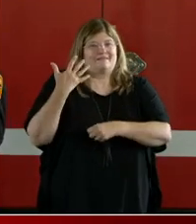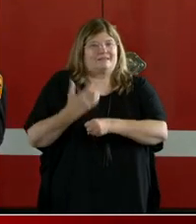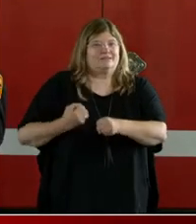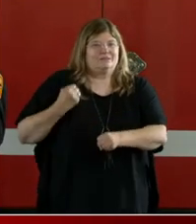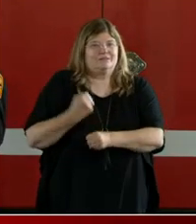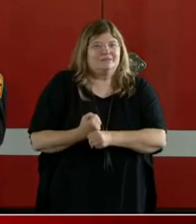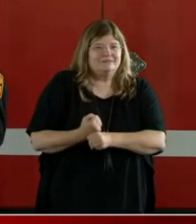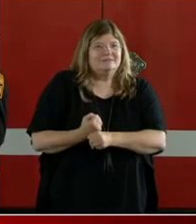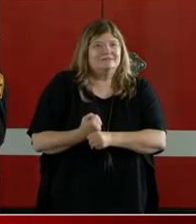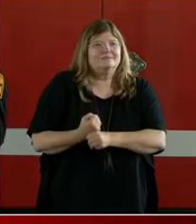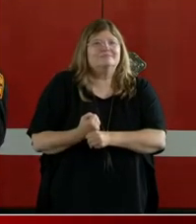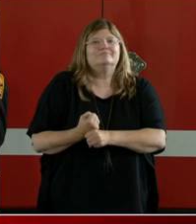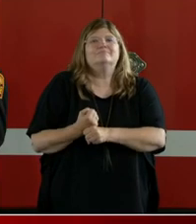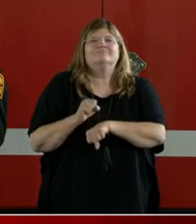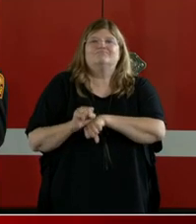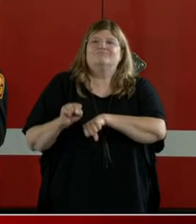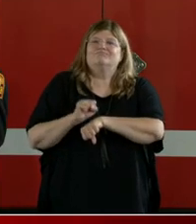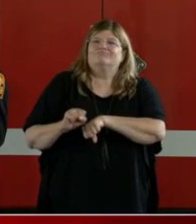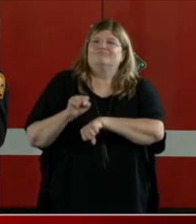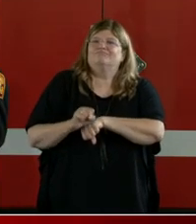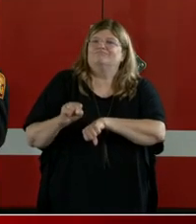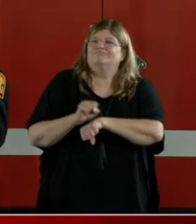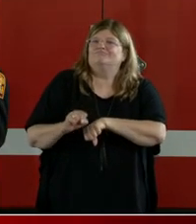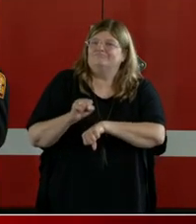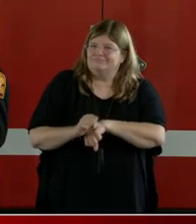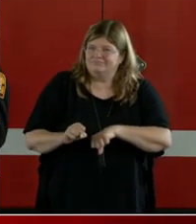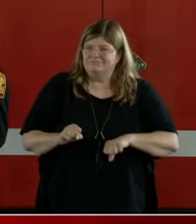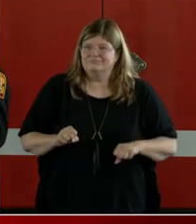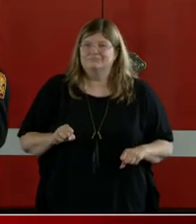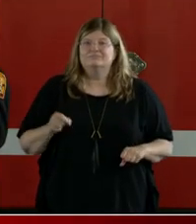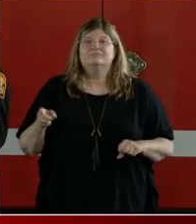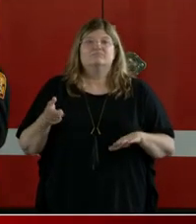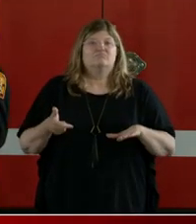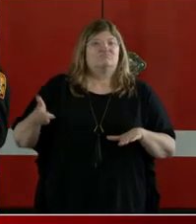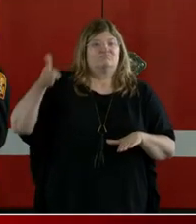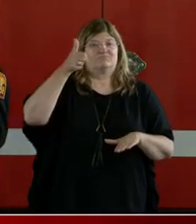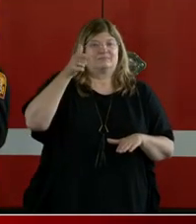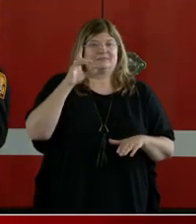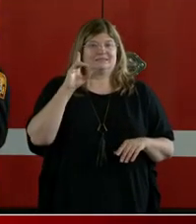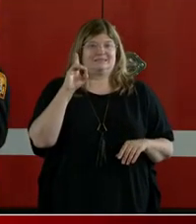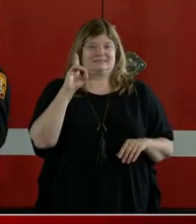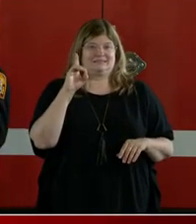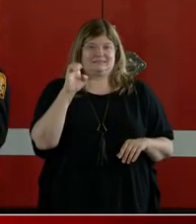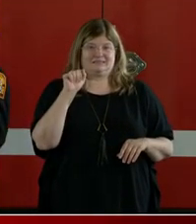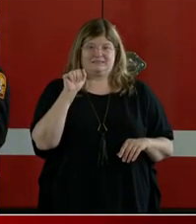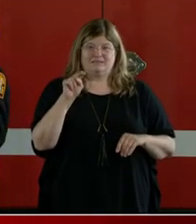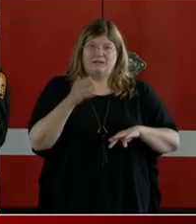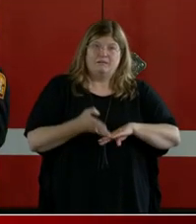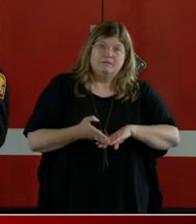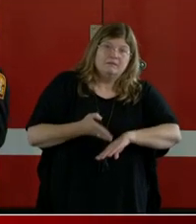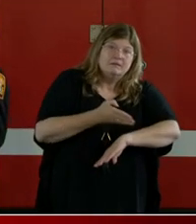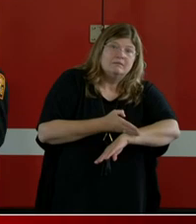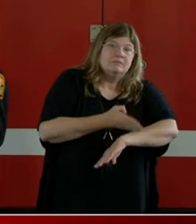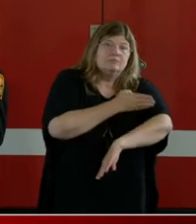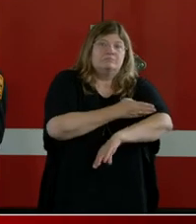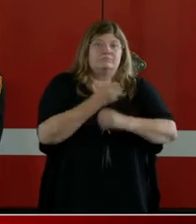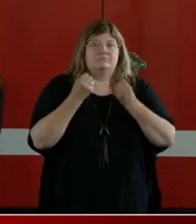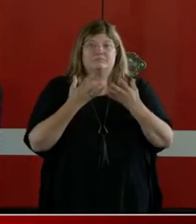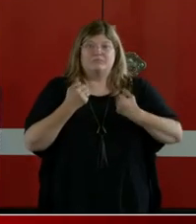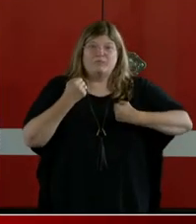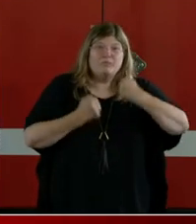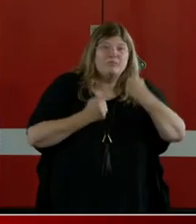5.5 years. Over these past 5 years, Chief Dean has improved our fleet, transformed the cadet program,